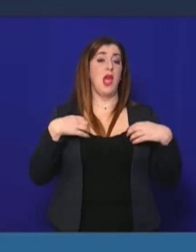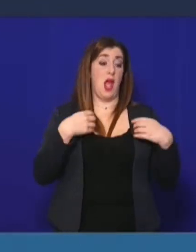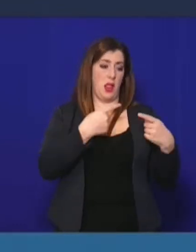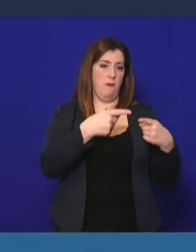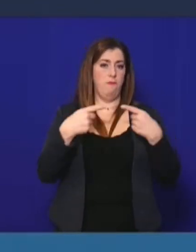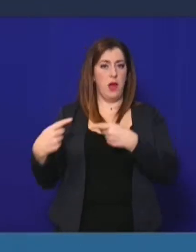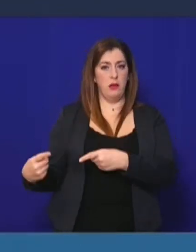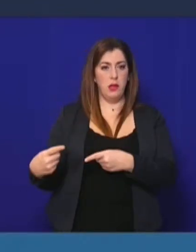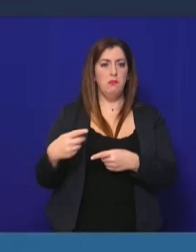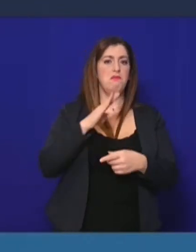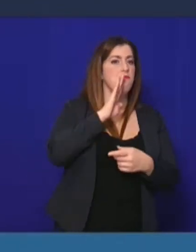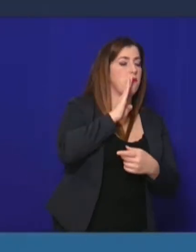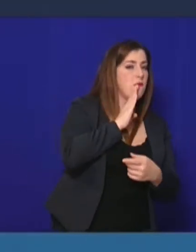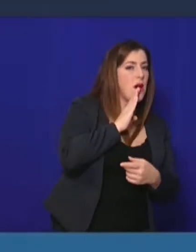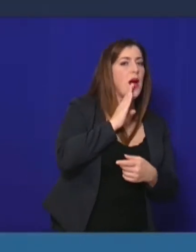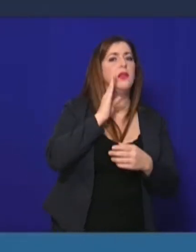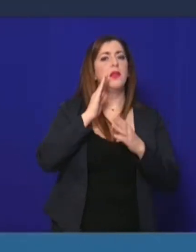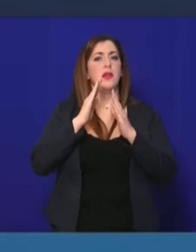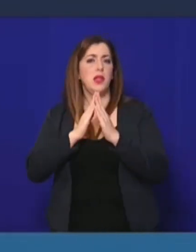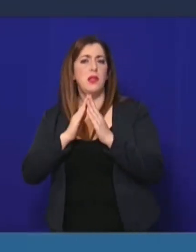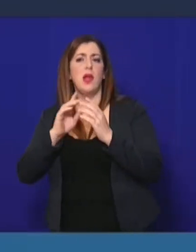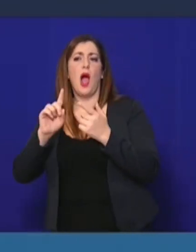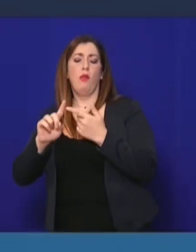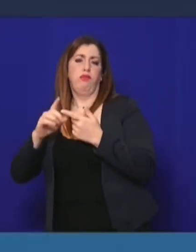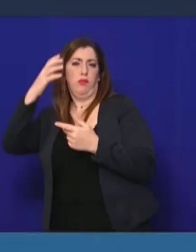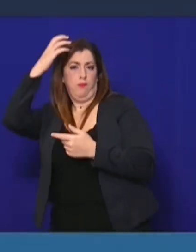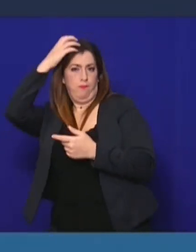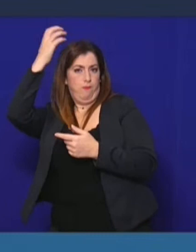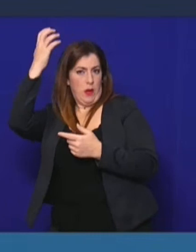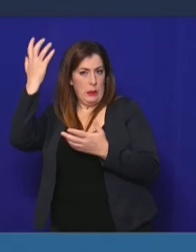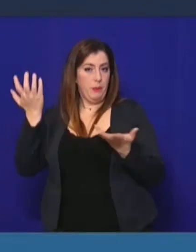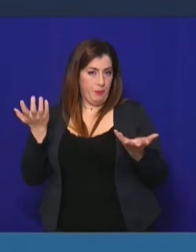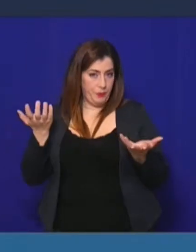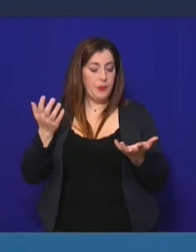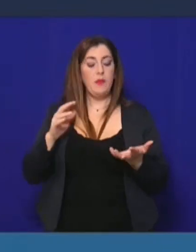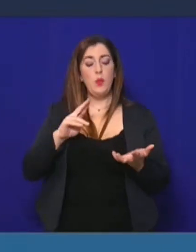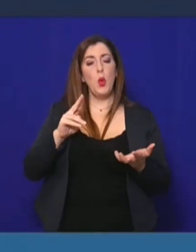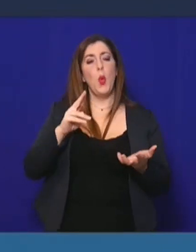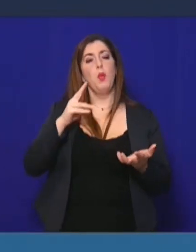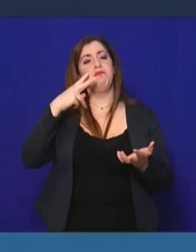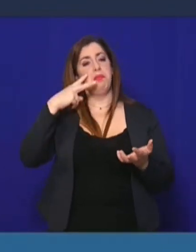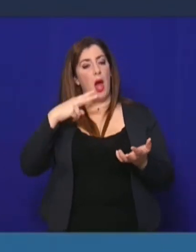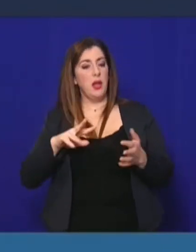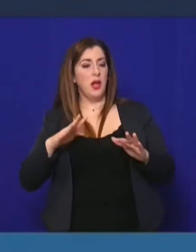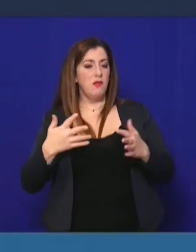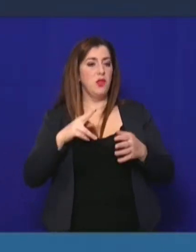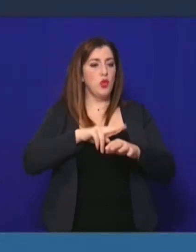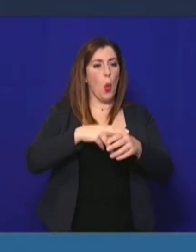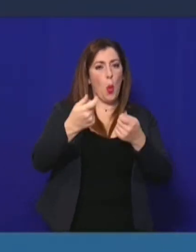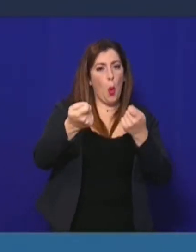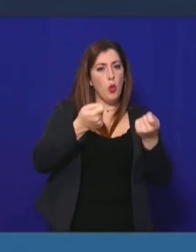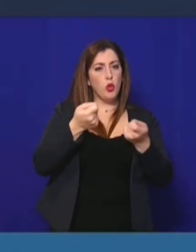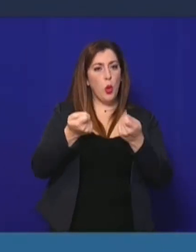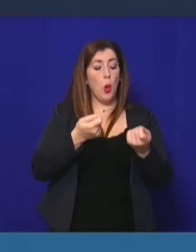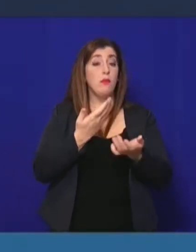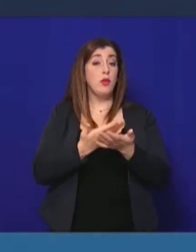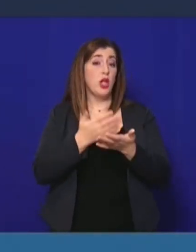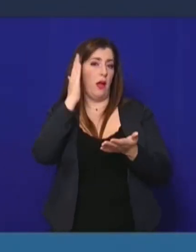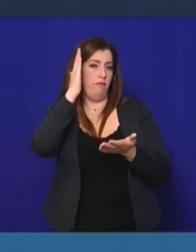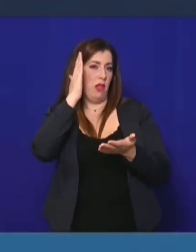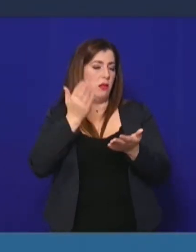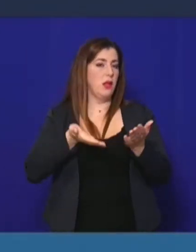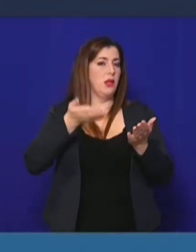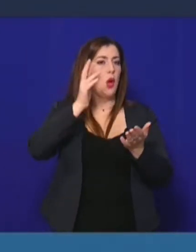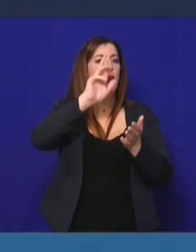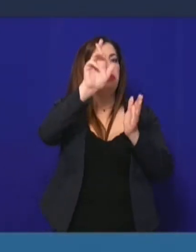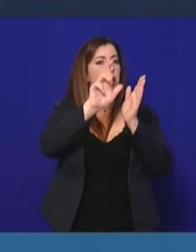hemm il-mezzi ta' mitigazzjoni propju u prevenzjoni biex anka fi żminijiet meta kellna ammont